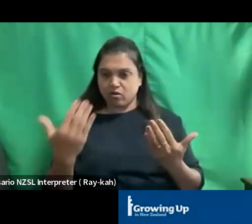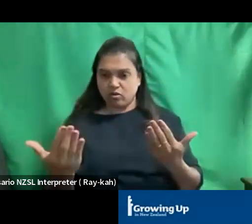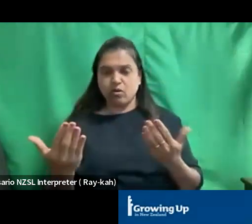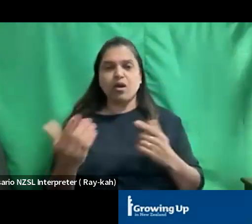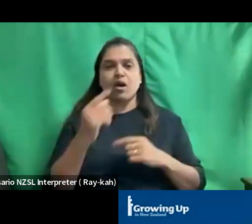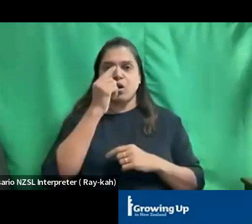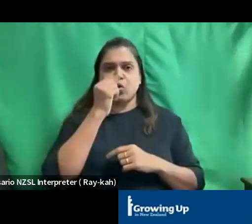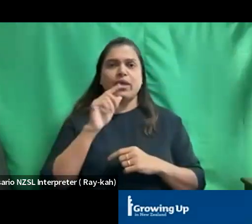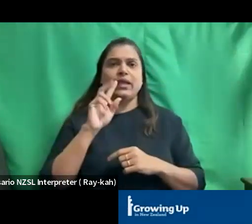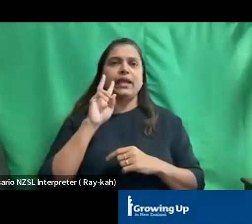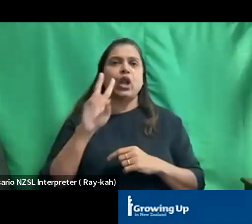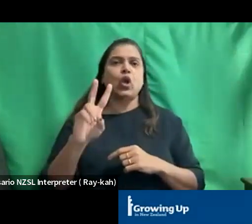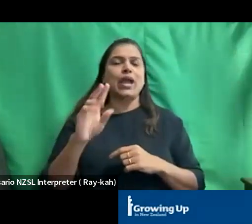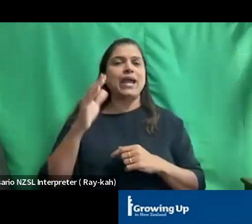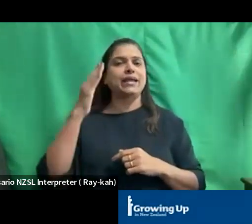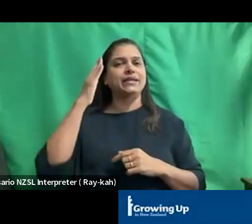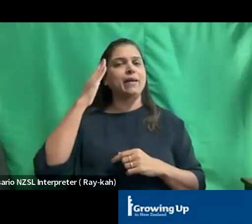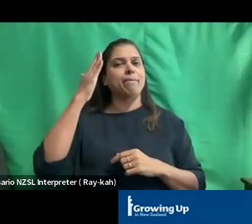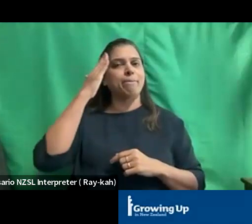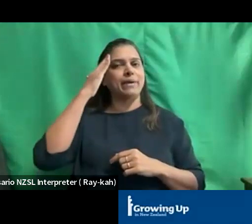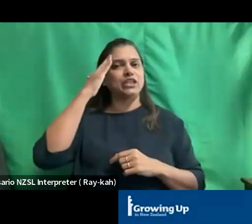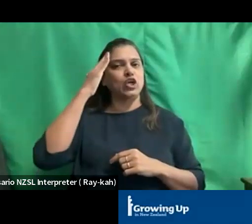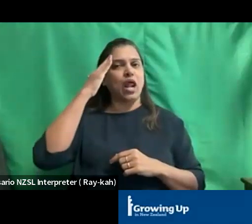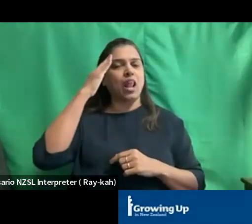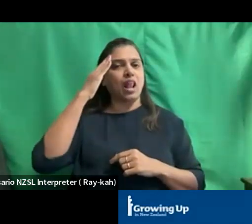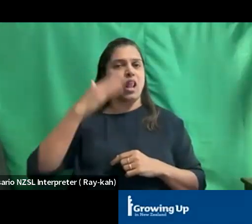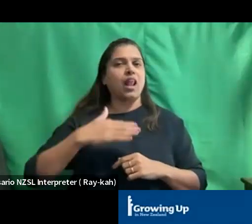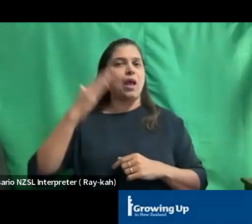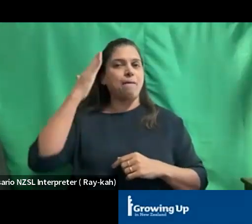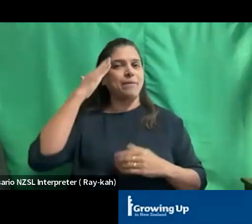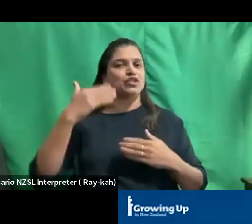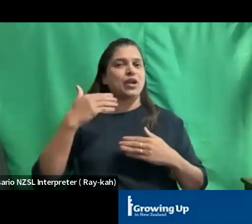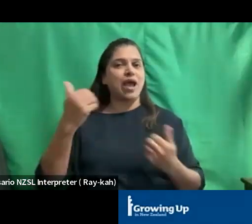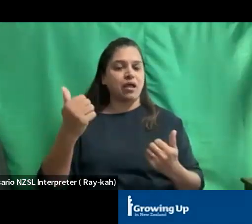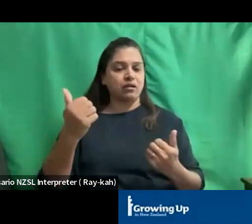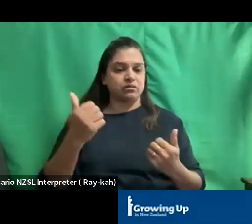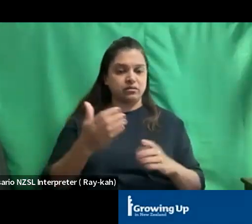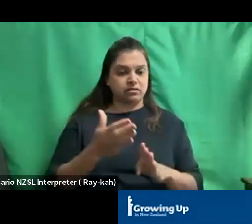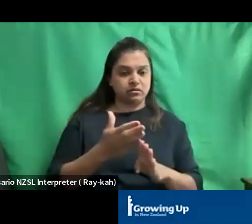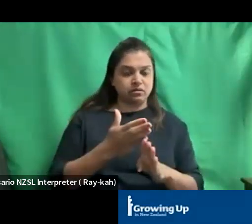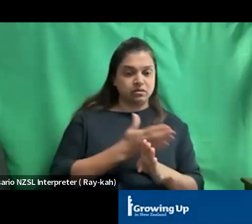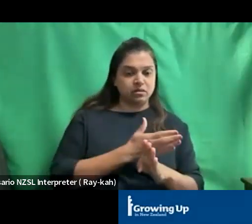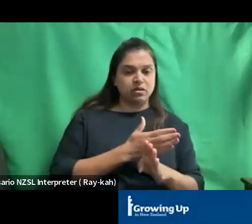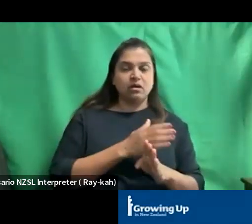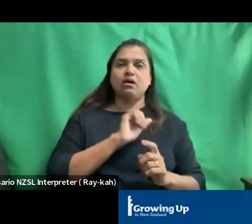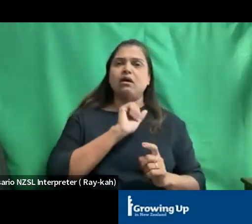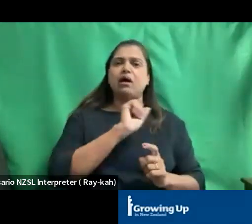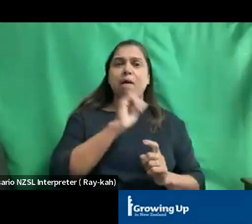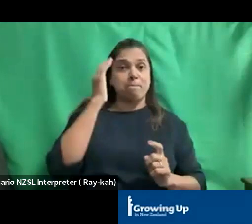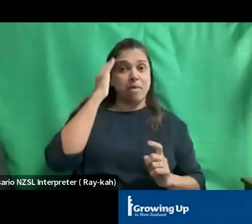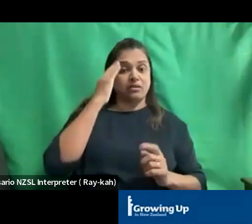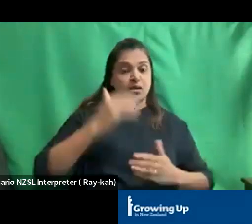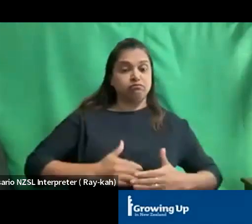maternal mental health and what her activities were, the partner relationships, and so